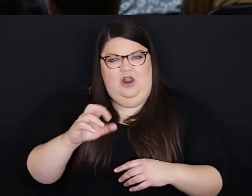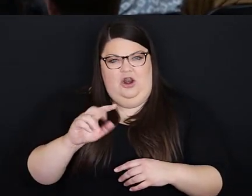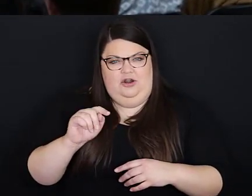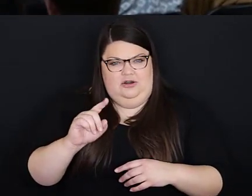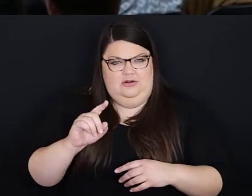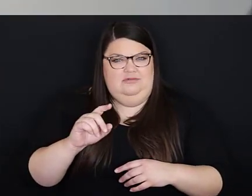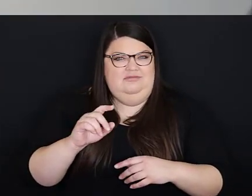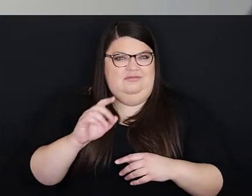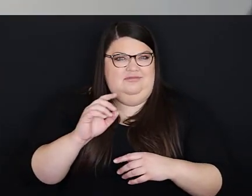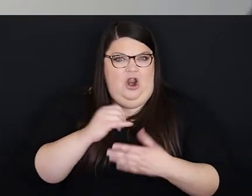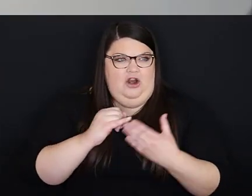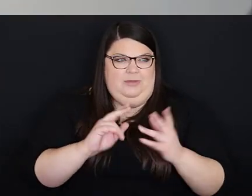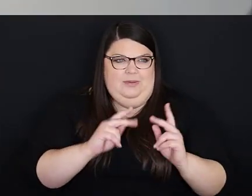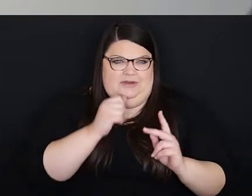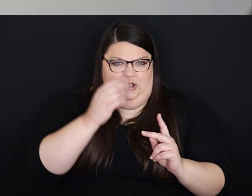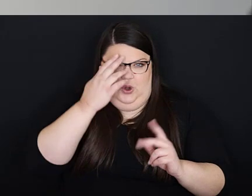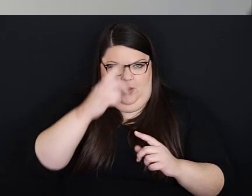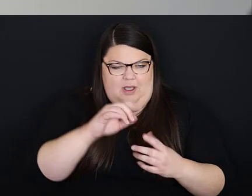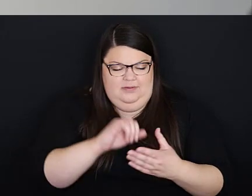was working there